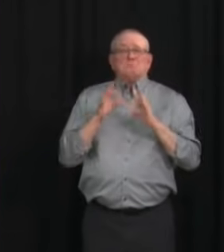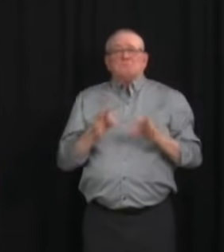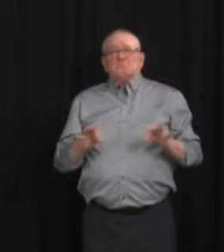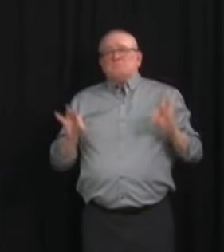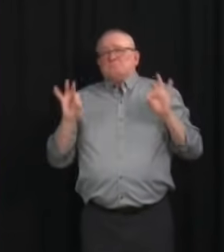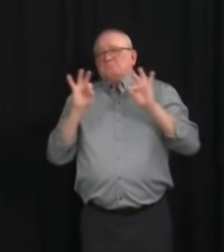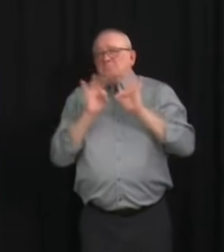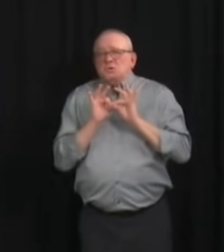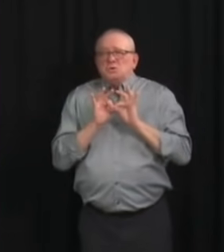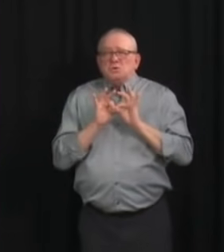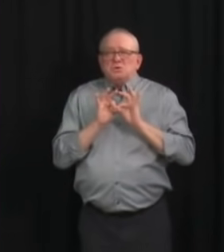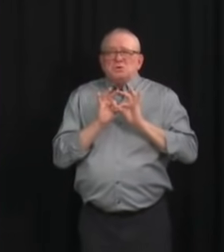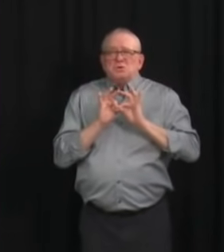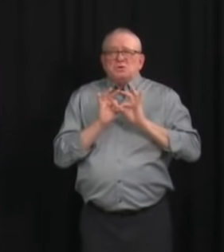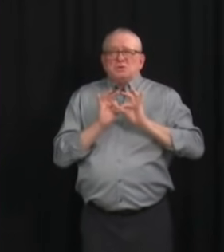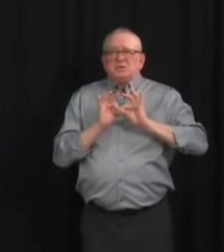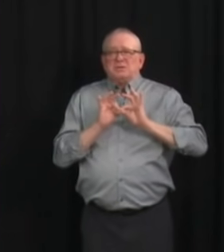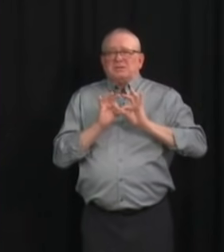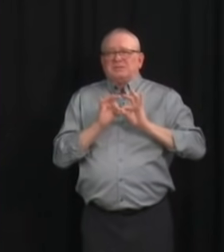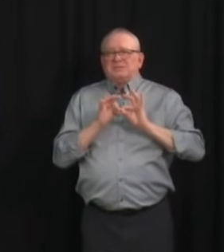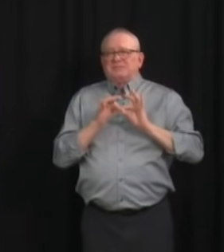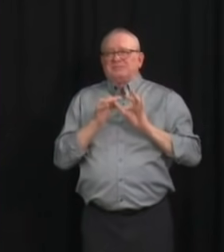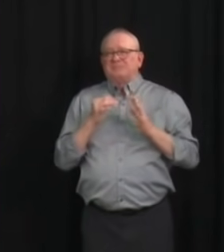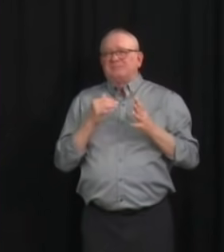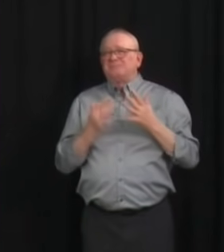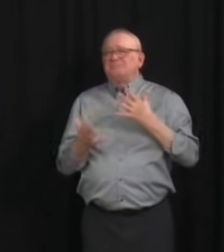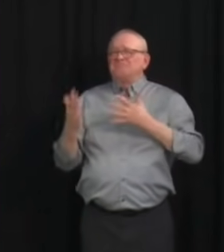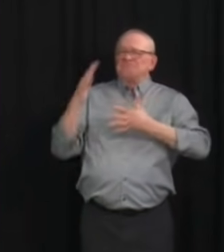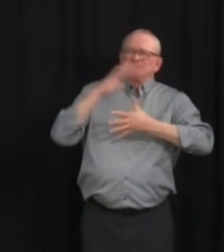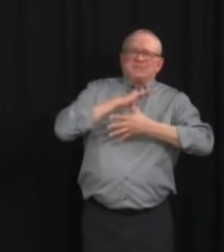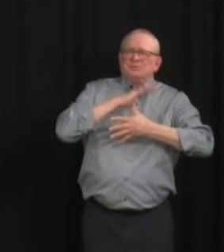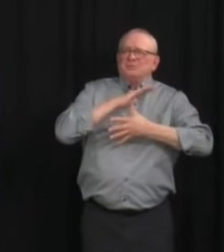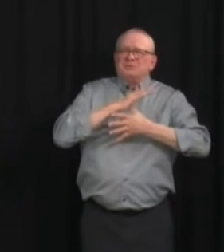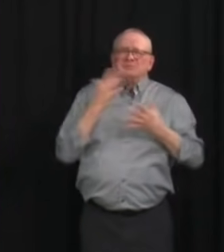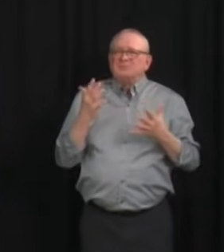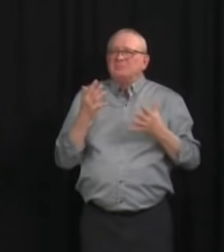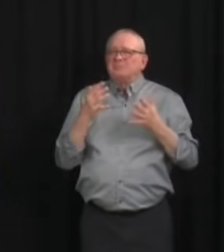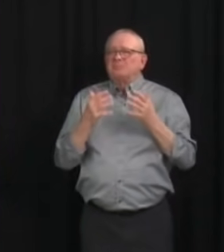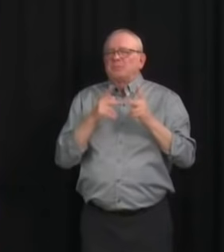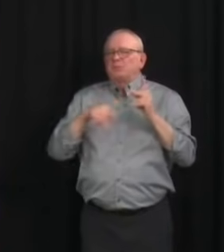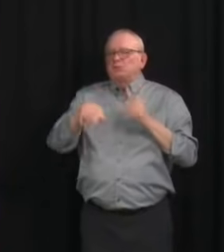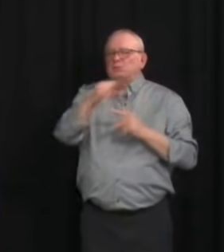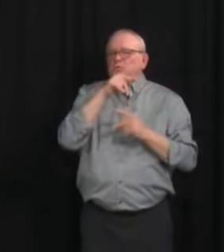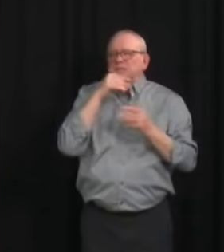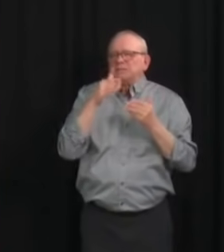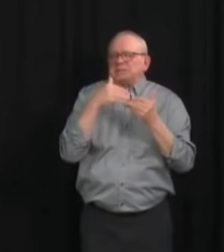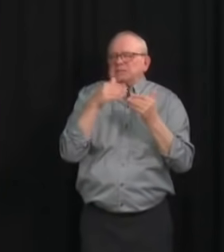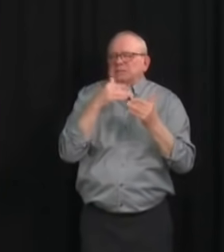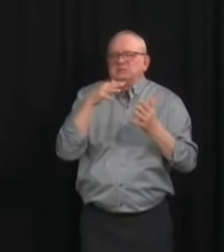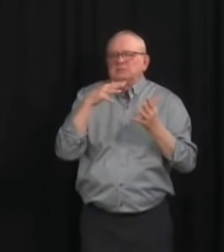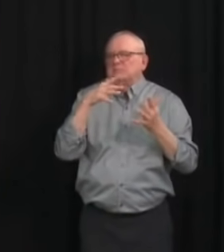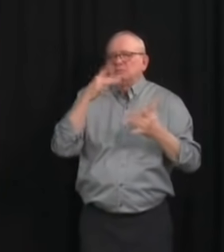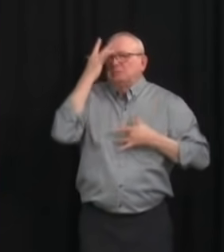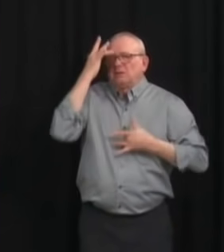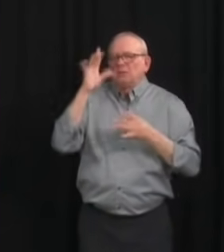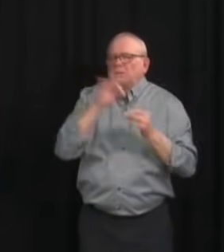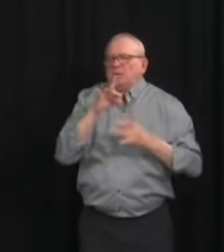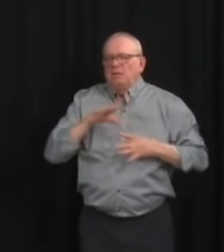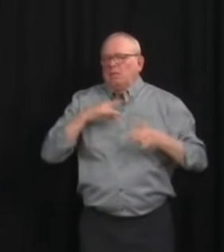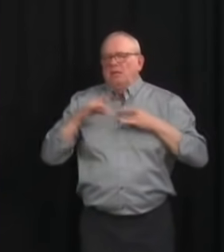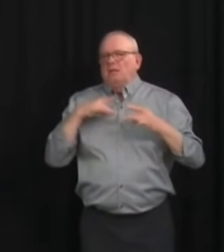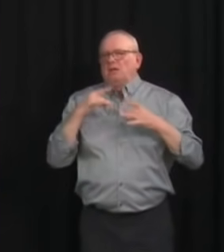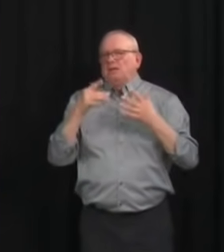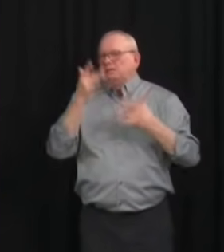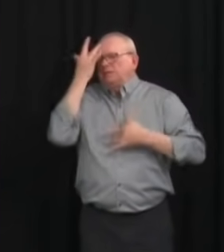prioritized the most vulnerable in the vaccine rollout, we hopefully will see a shrinking percentage of people who